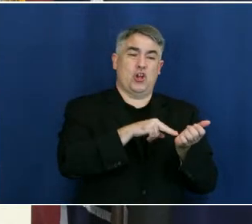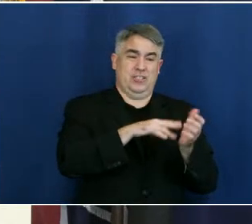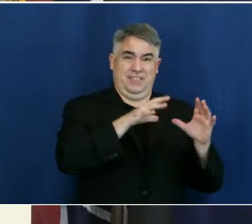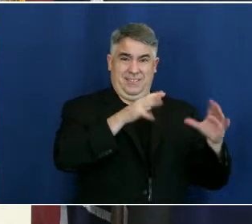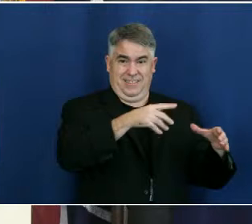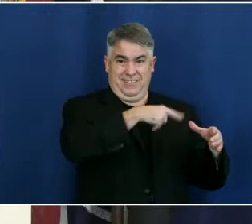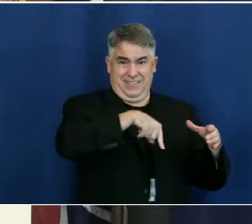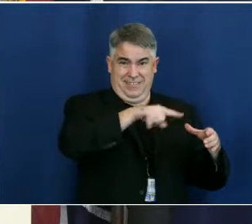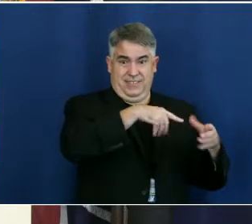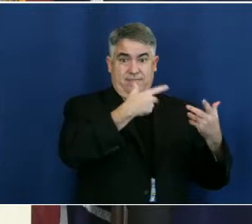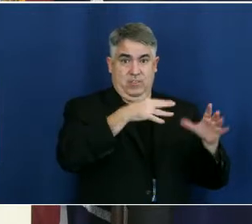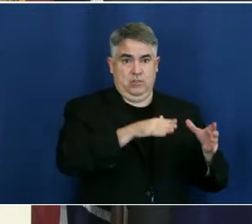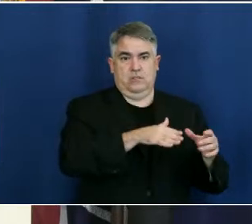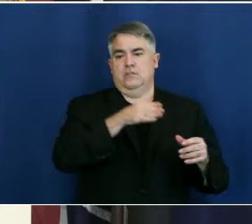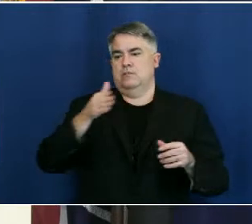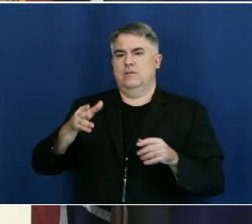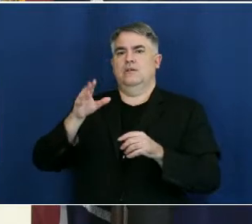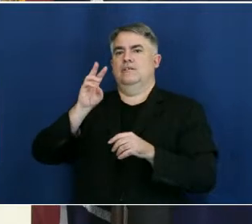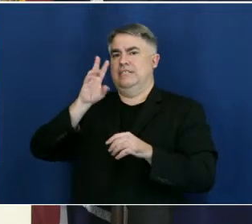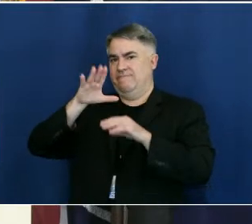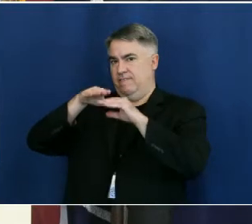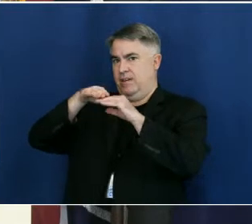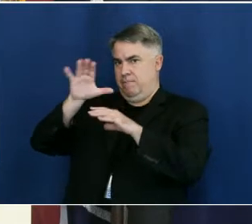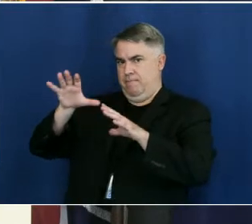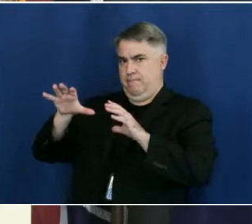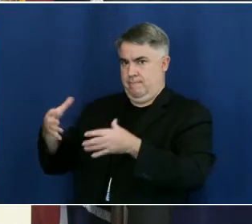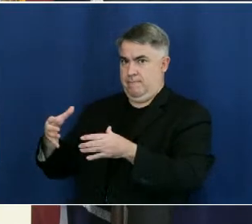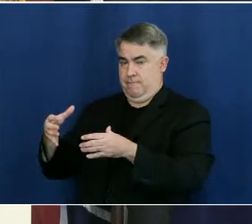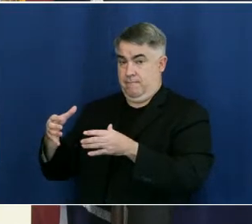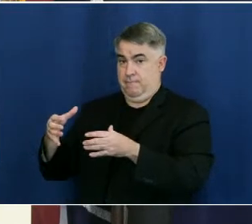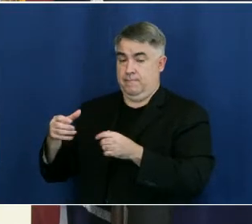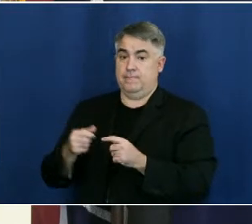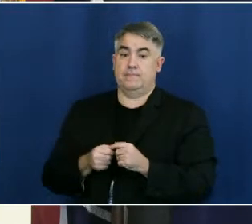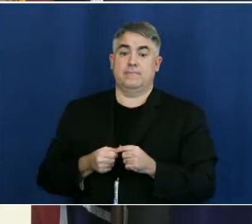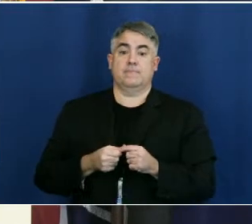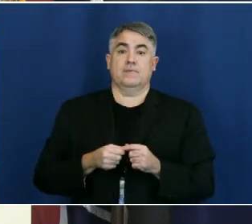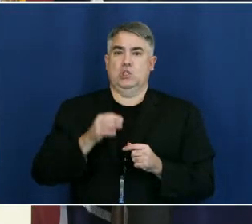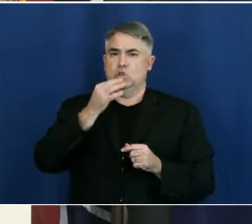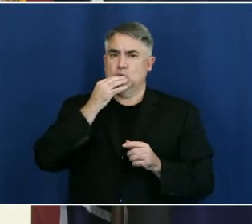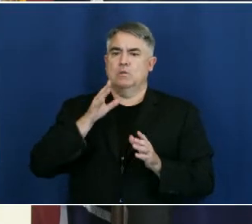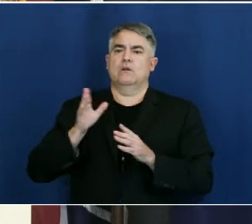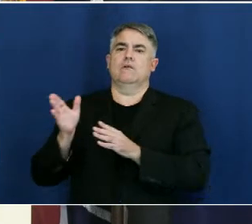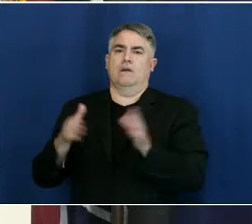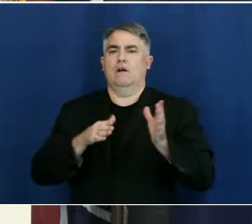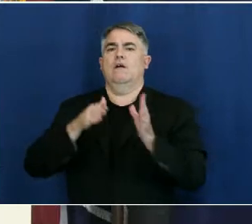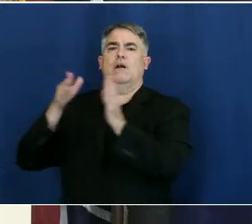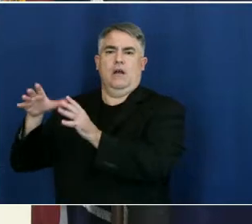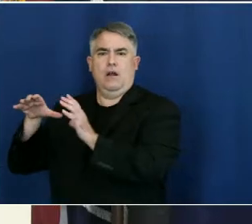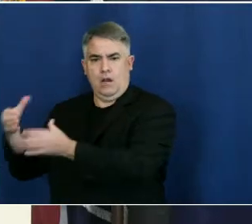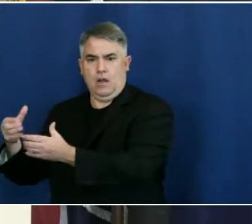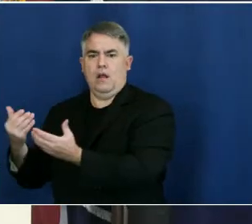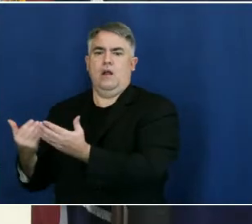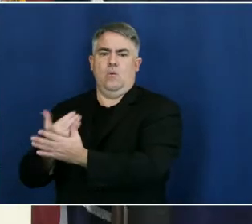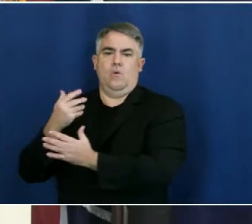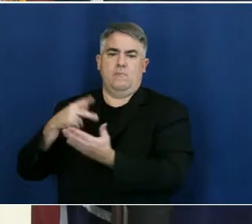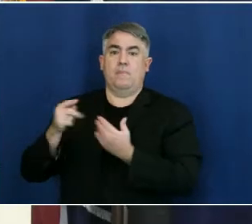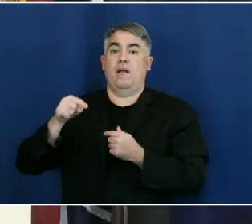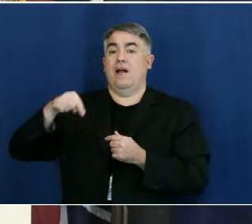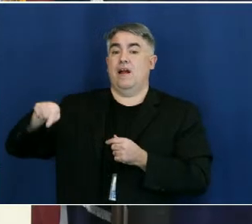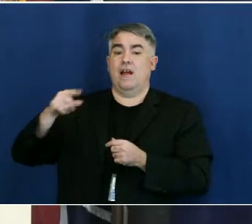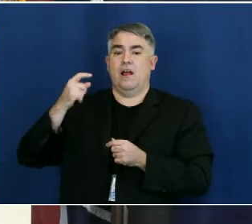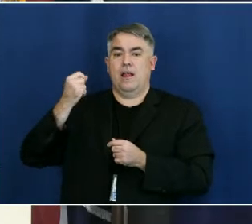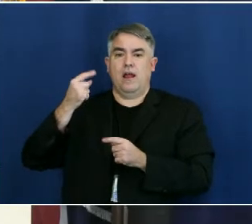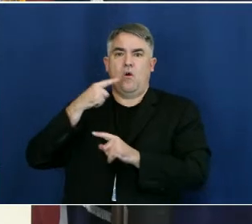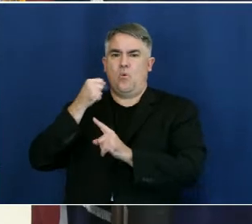more, and we're going to be launching a number of very targeted programs to ensure those communities that have been hardest hit are able